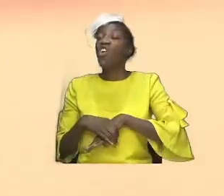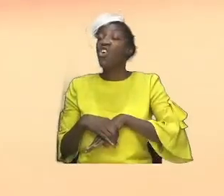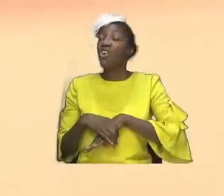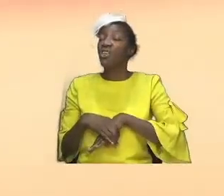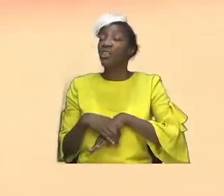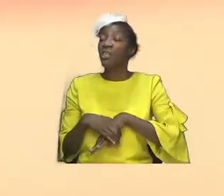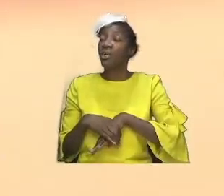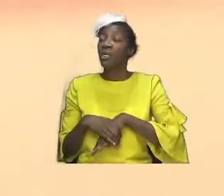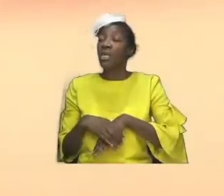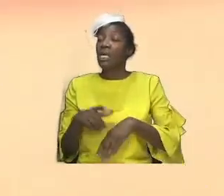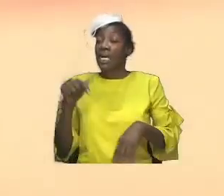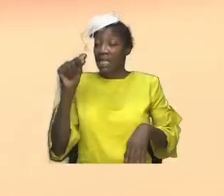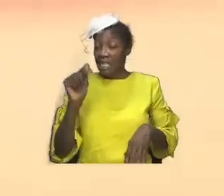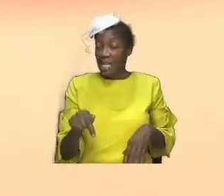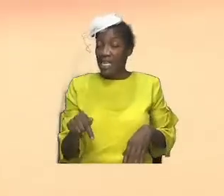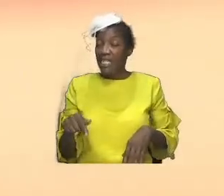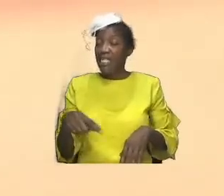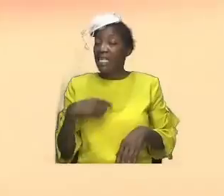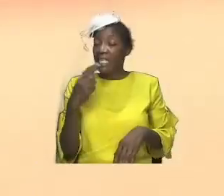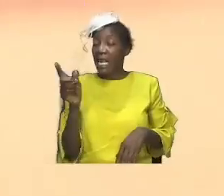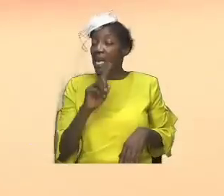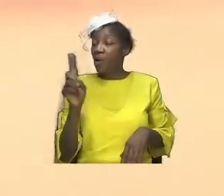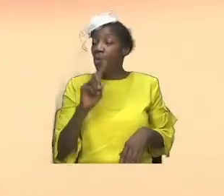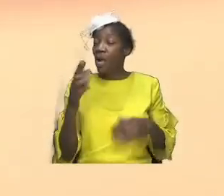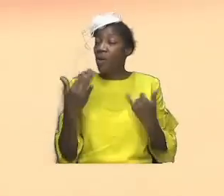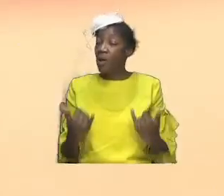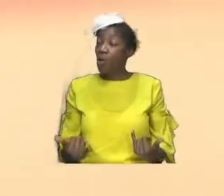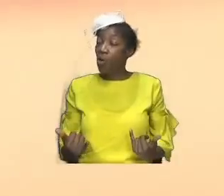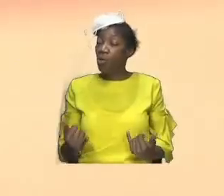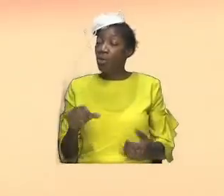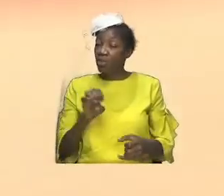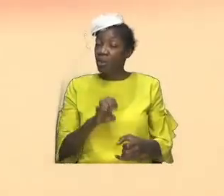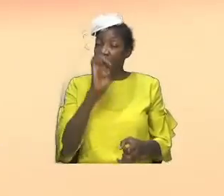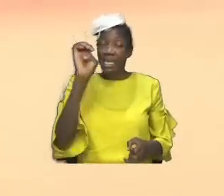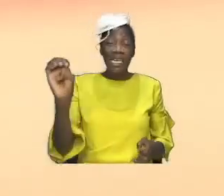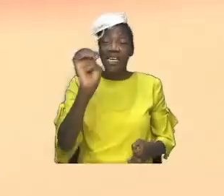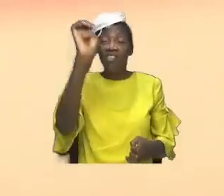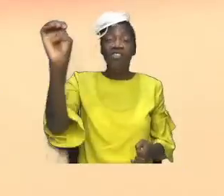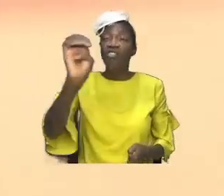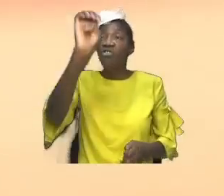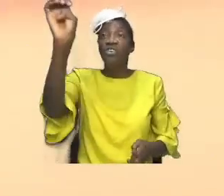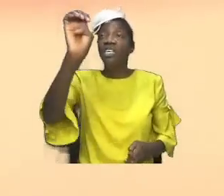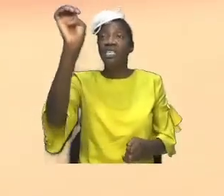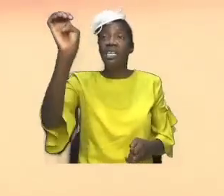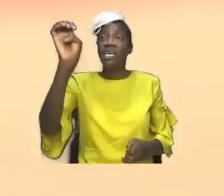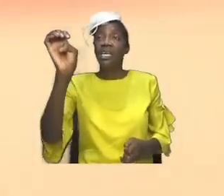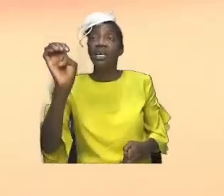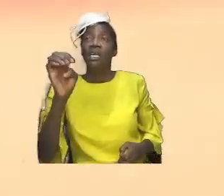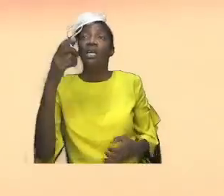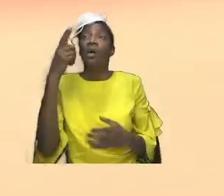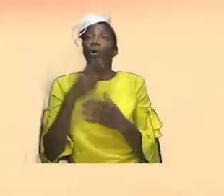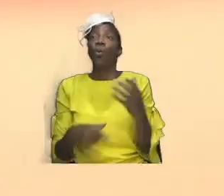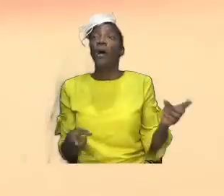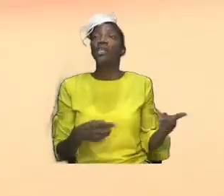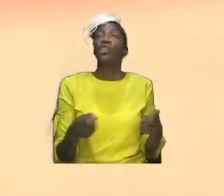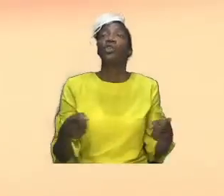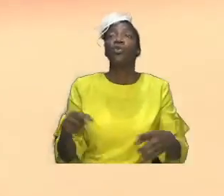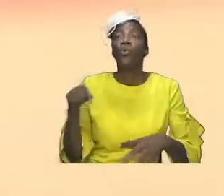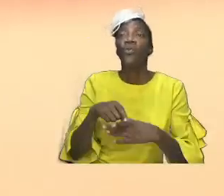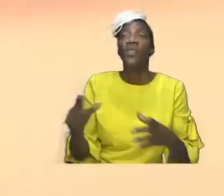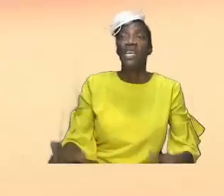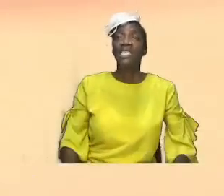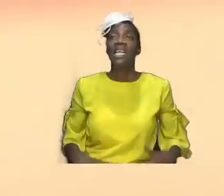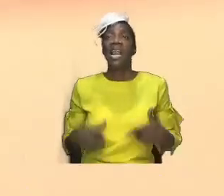determine where and how we spend eternity. This is where it is at. What we do in this life as Christian is